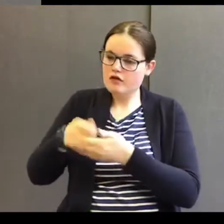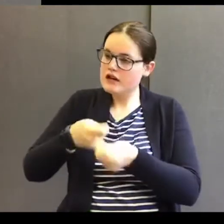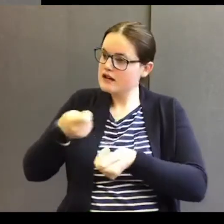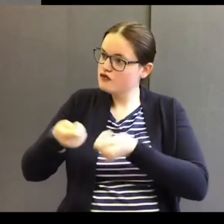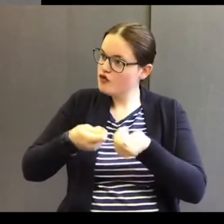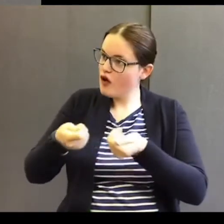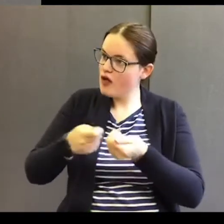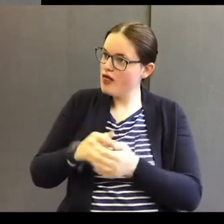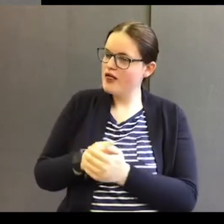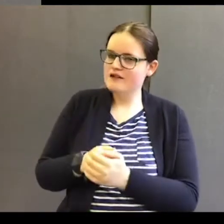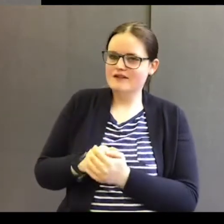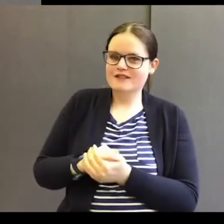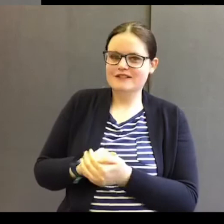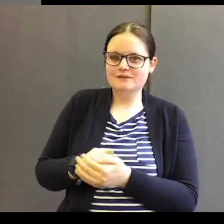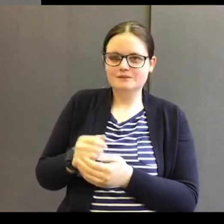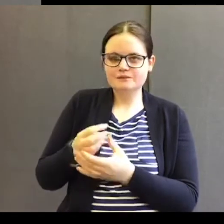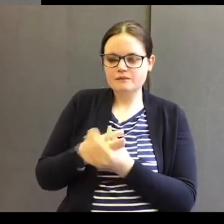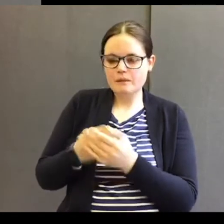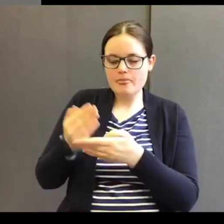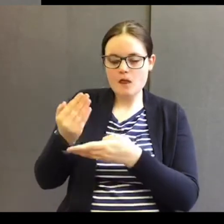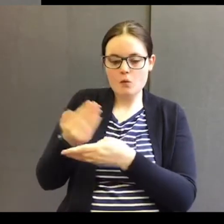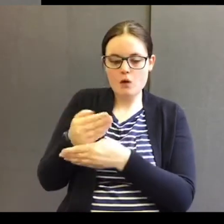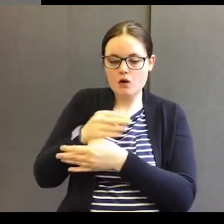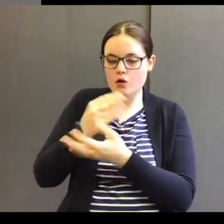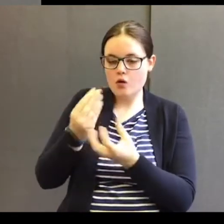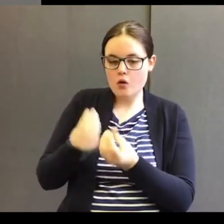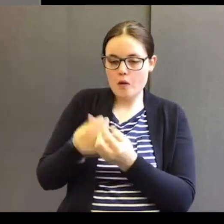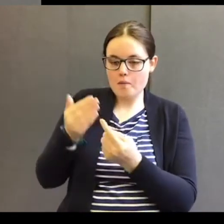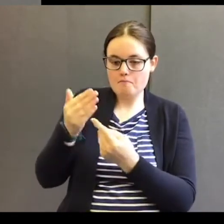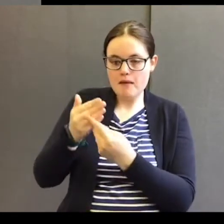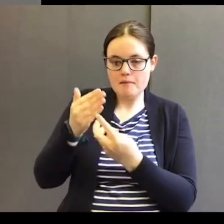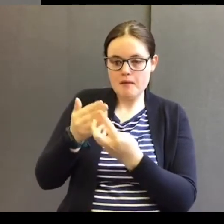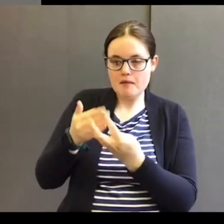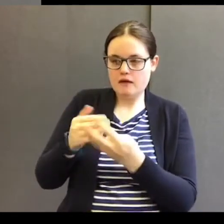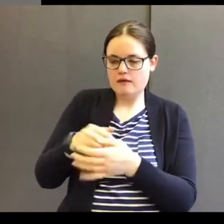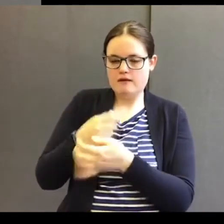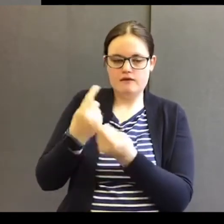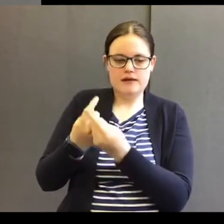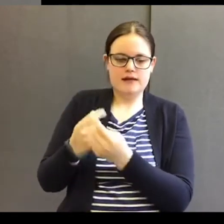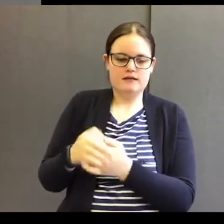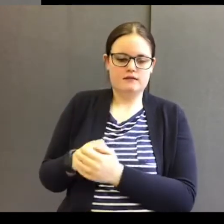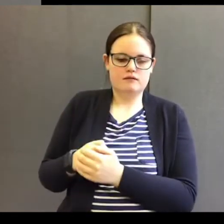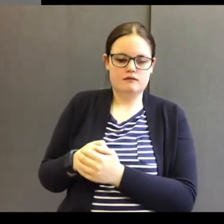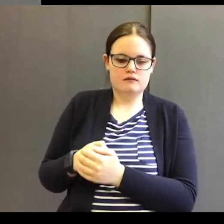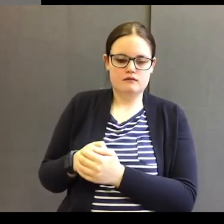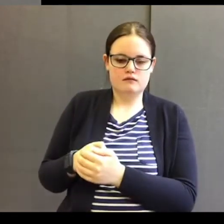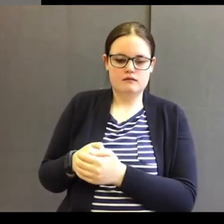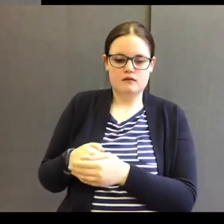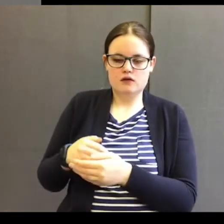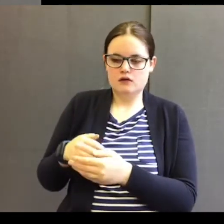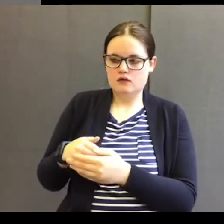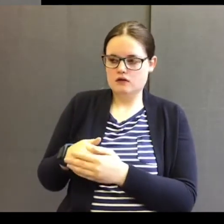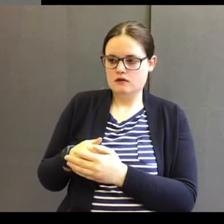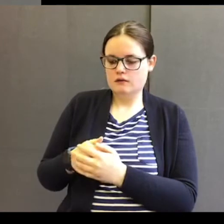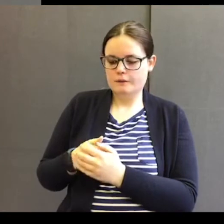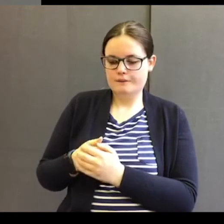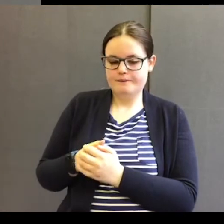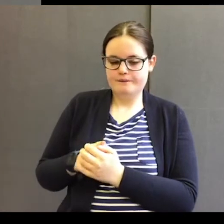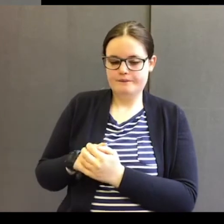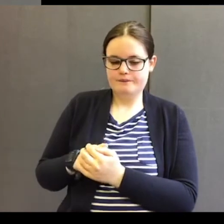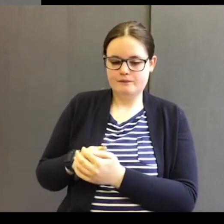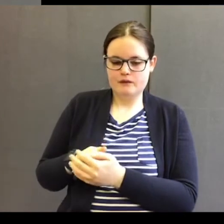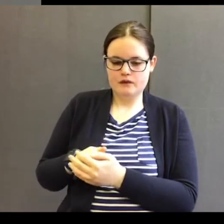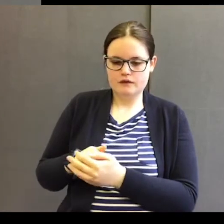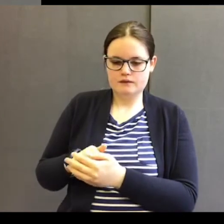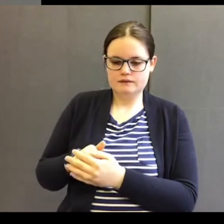see, God is in control. He's working all his purposes out. As age proceeds